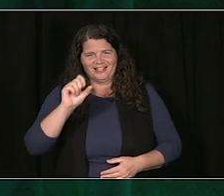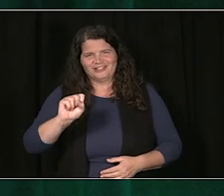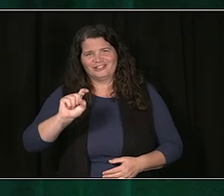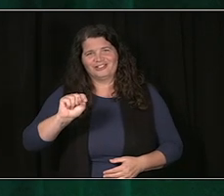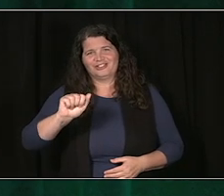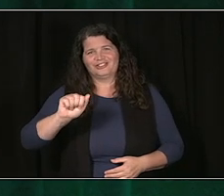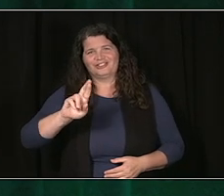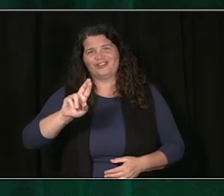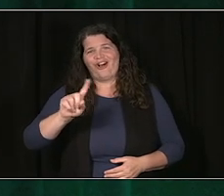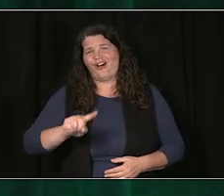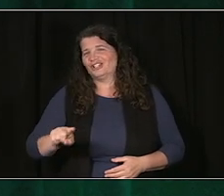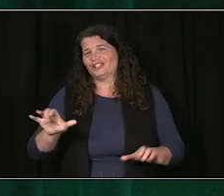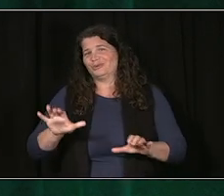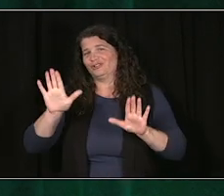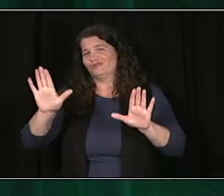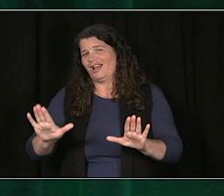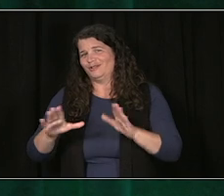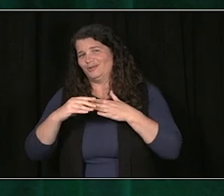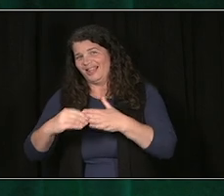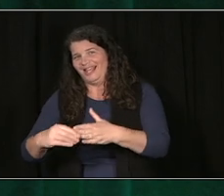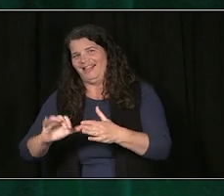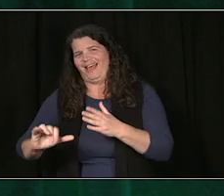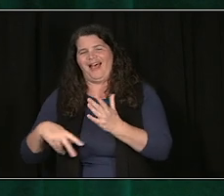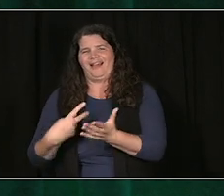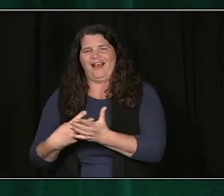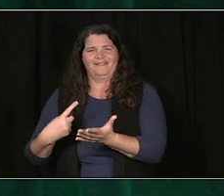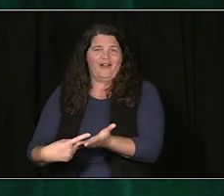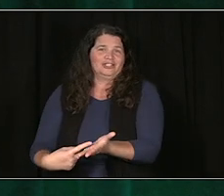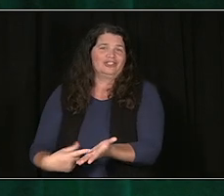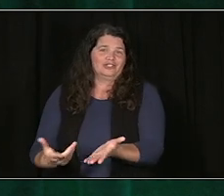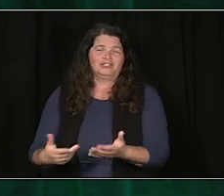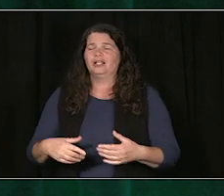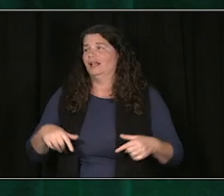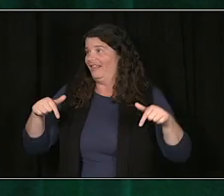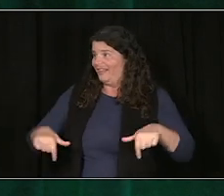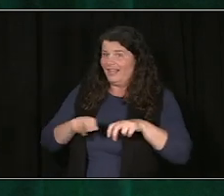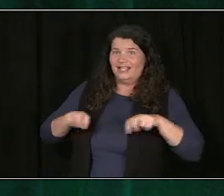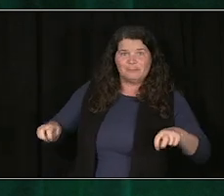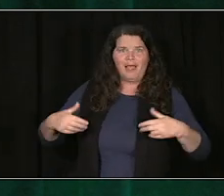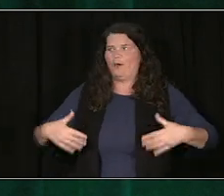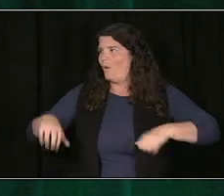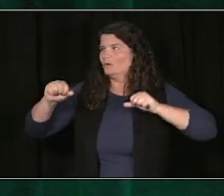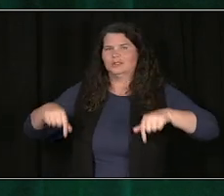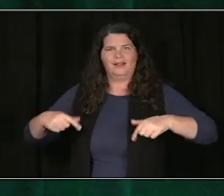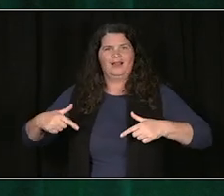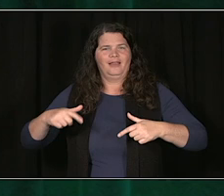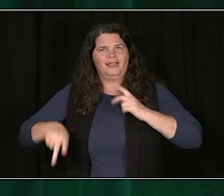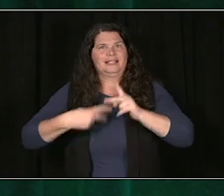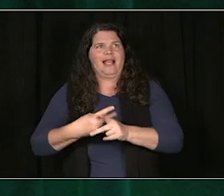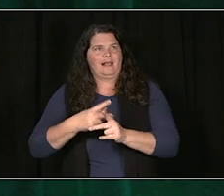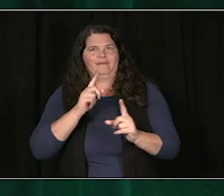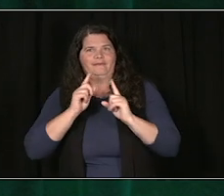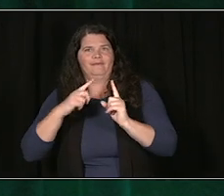the charge in that respect. So I think having these types of conversations where we can all come together and really talk about all of these things, I